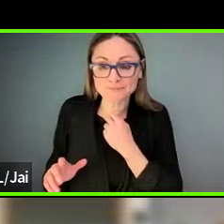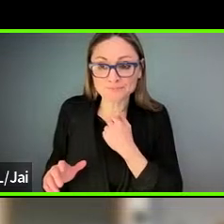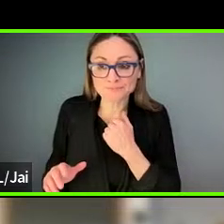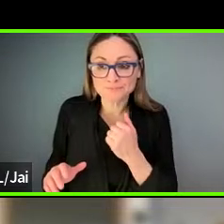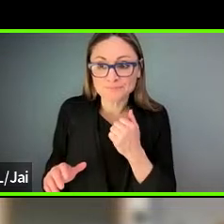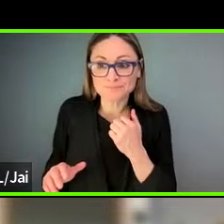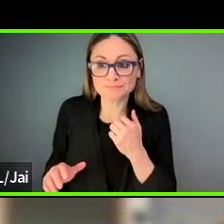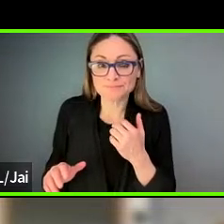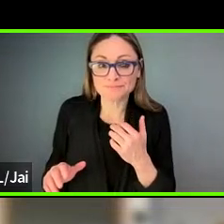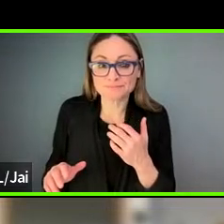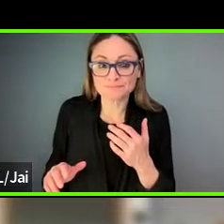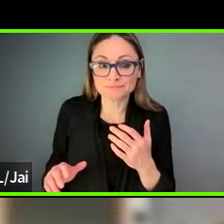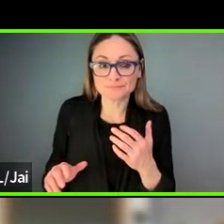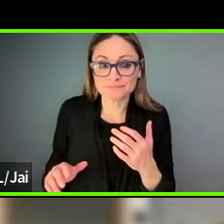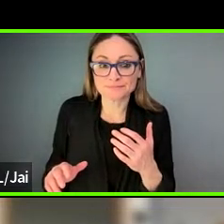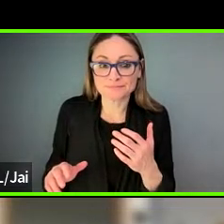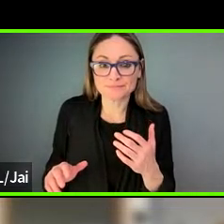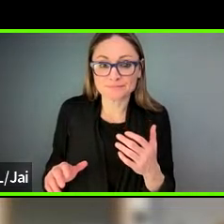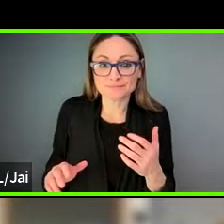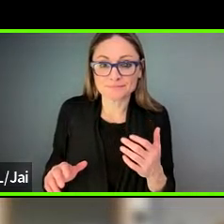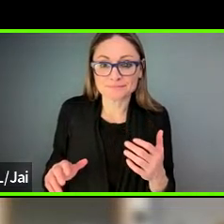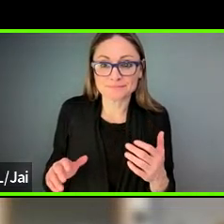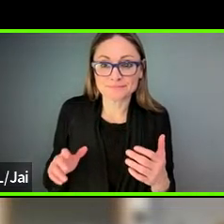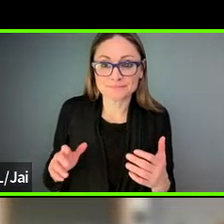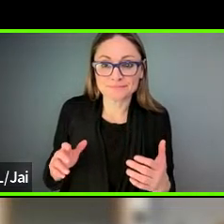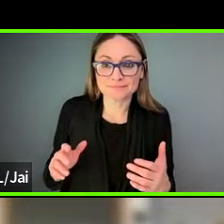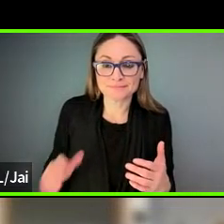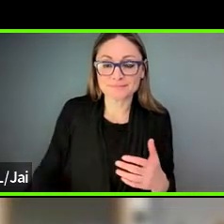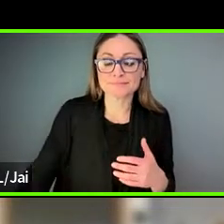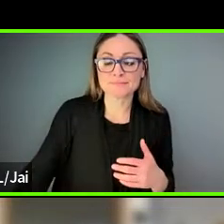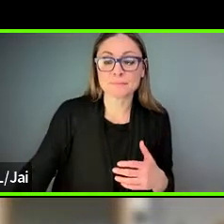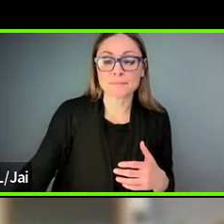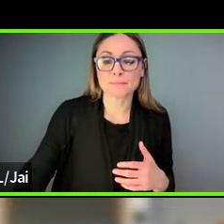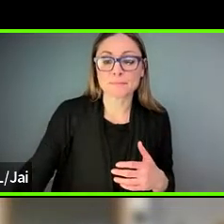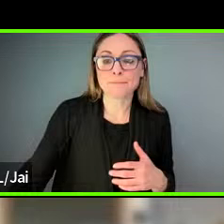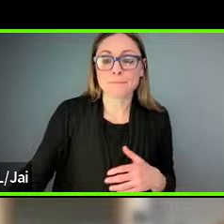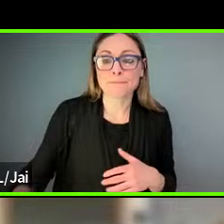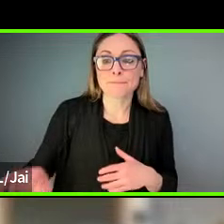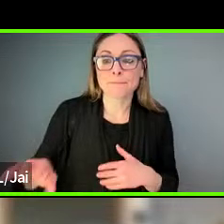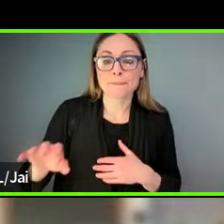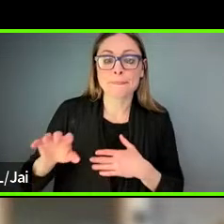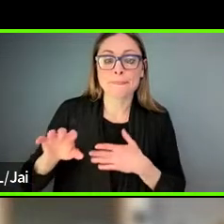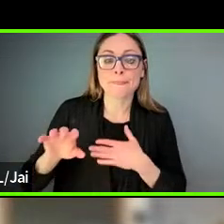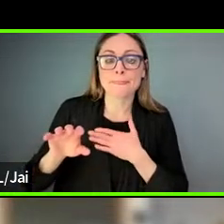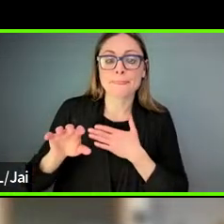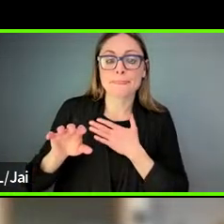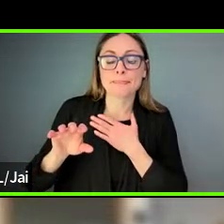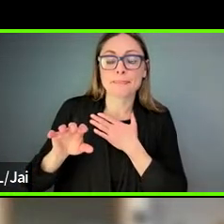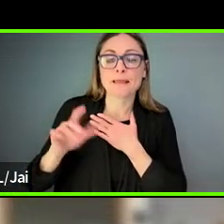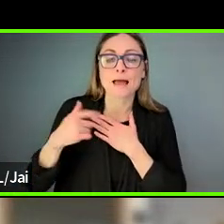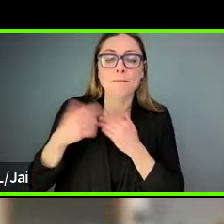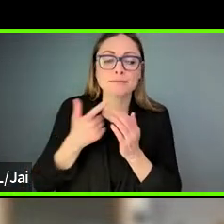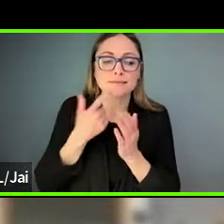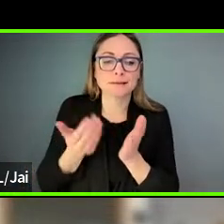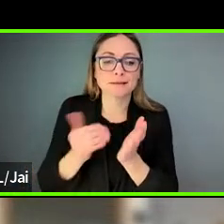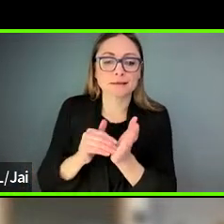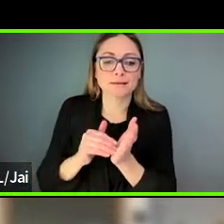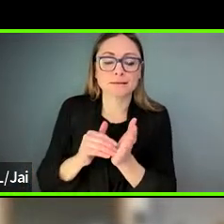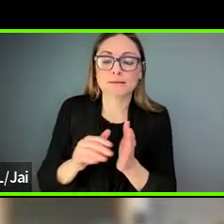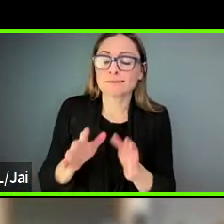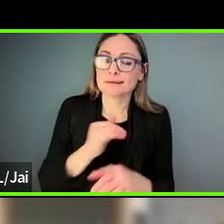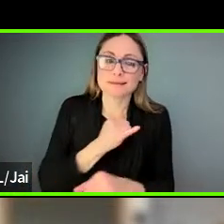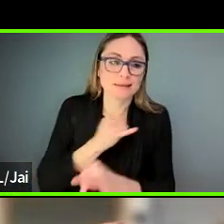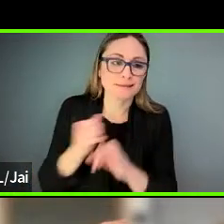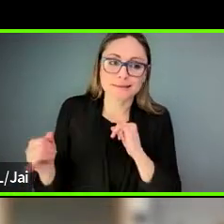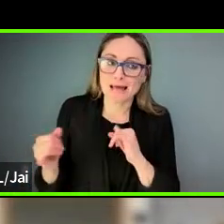Casey looked like he was going to have a question. Well, and Malin alluded to this, but I'll just reiterate, this won't be the last time you